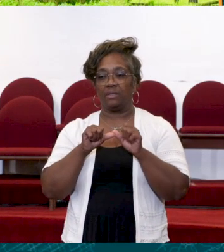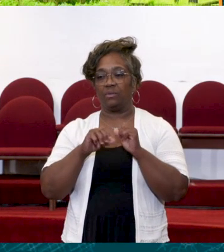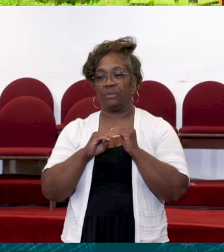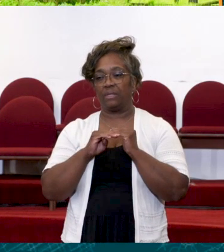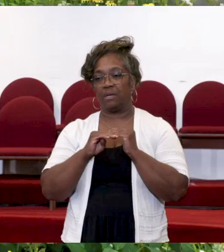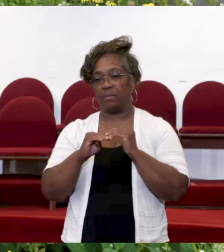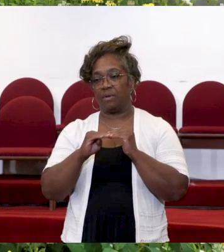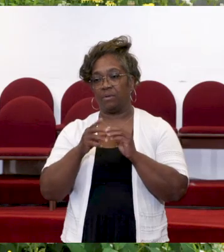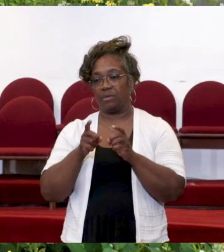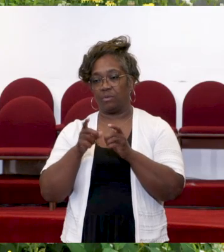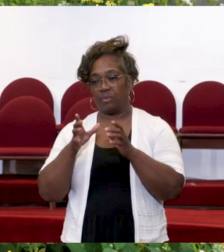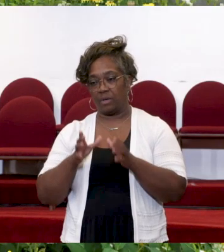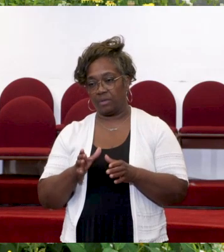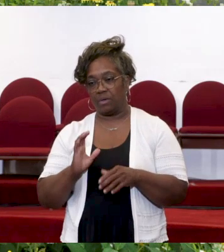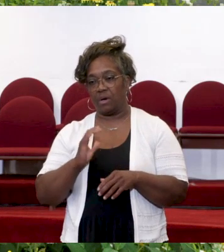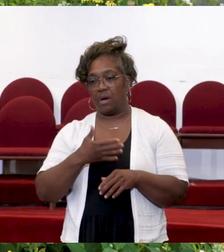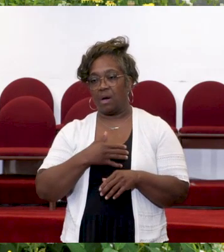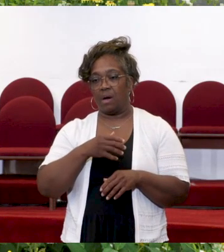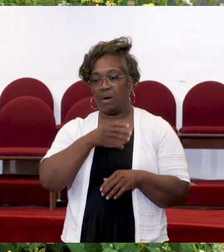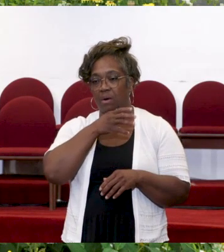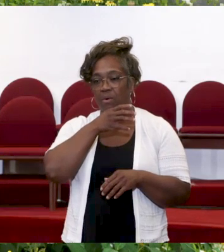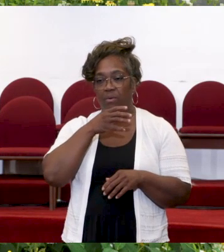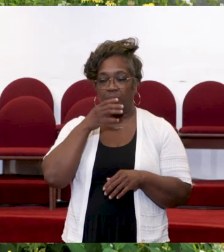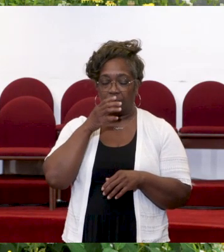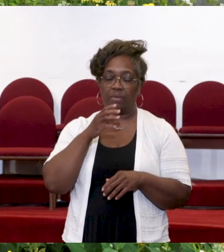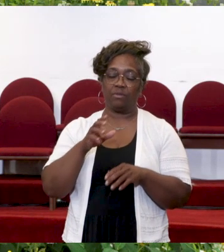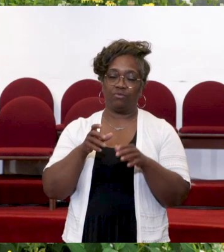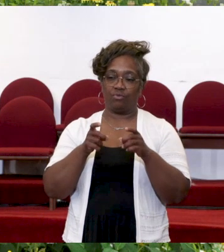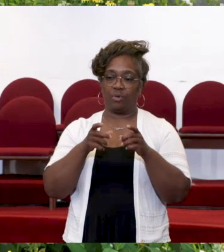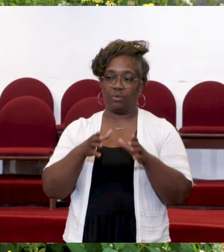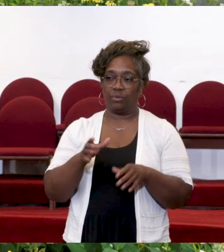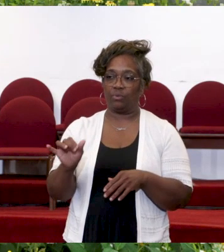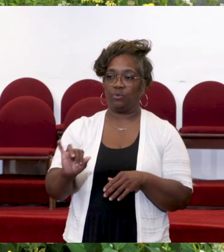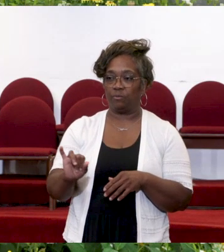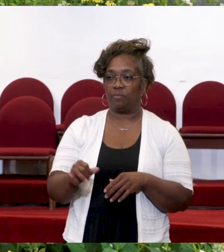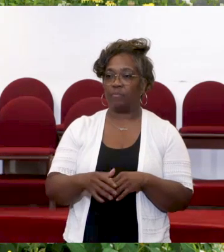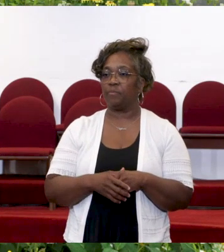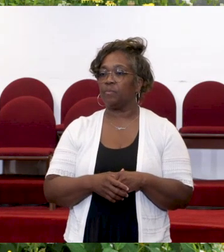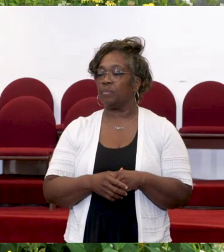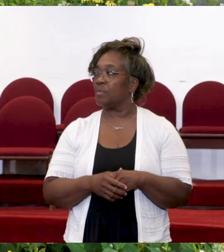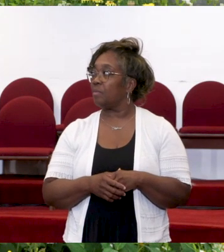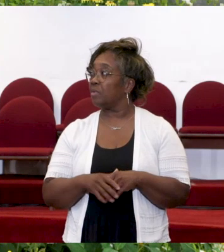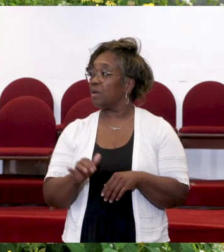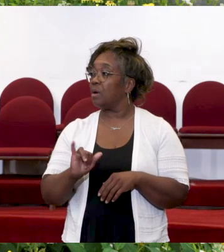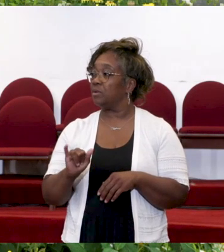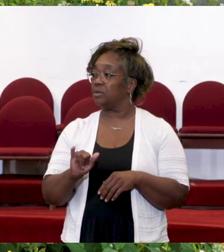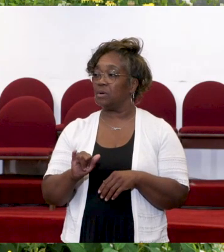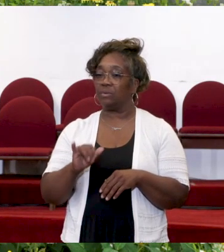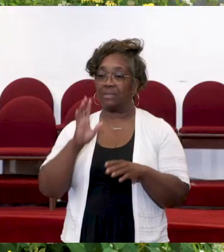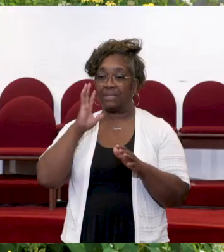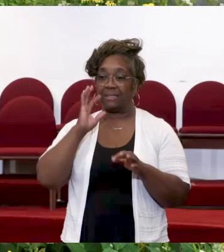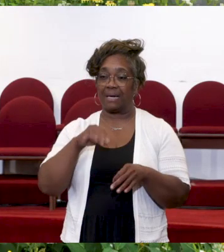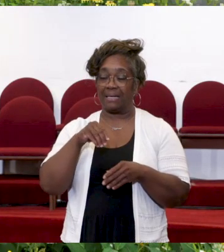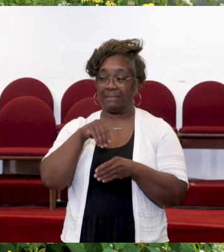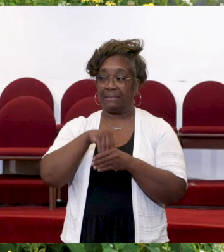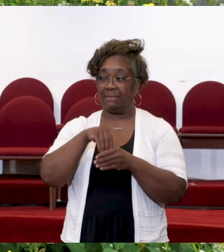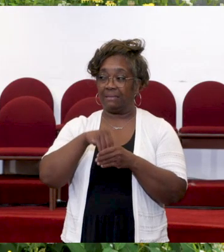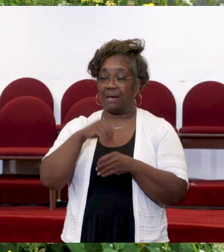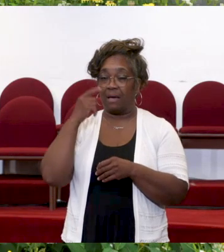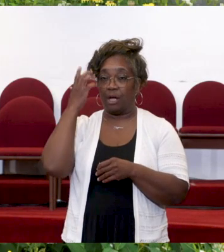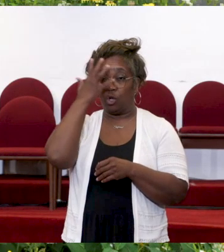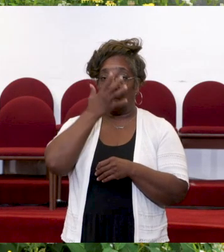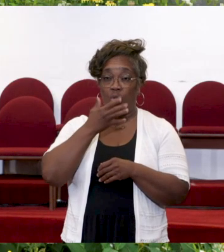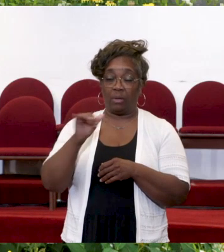soon. And then they chose for interior a meadow. So there will be 42 acres underneath